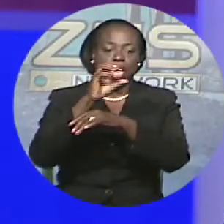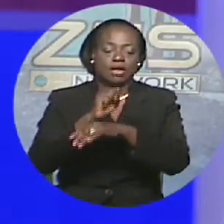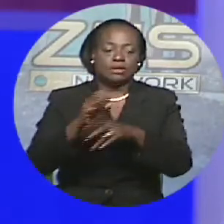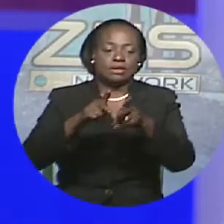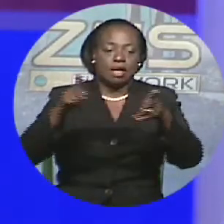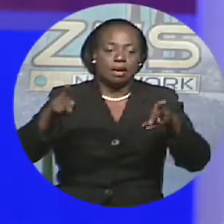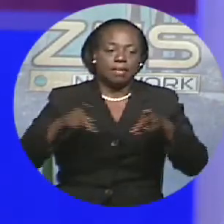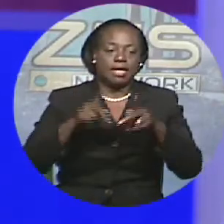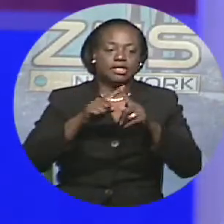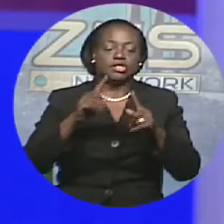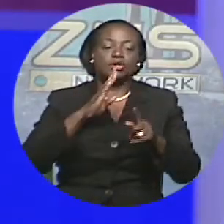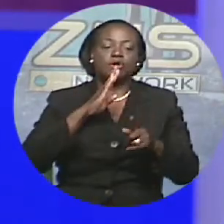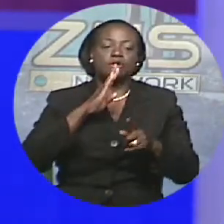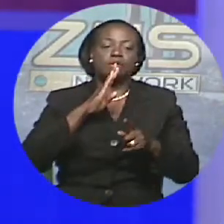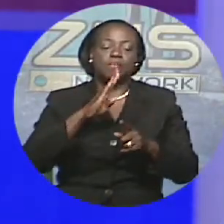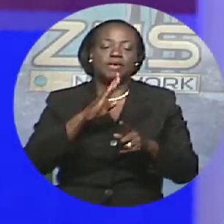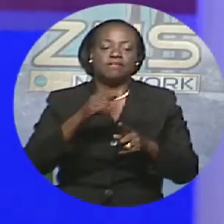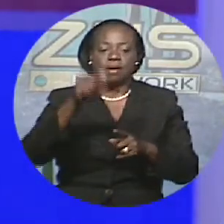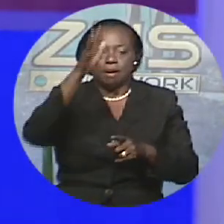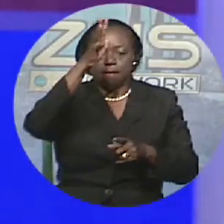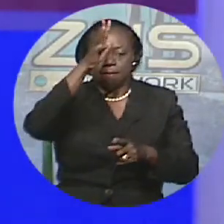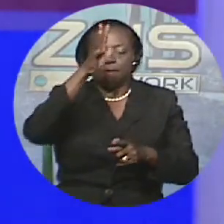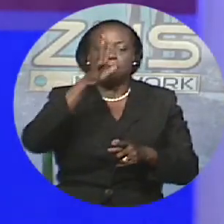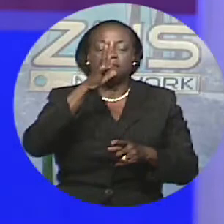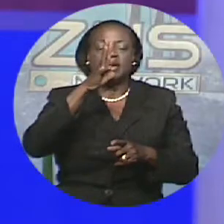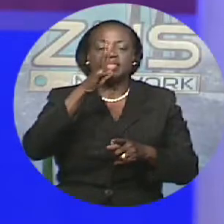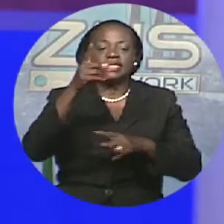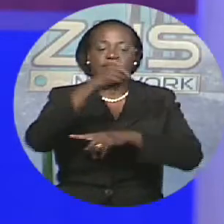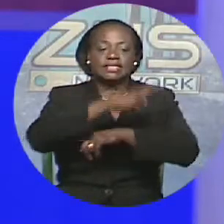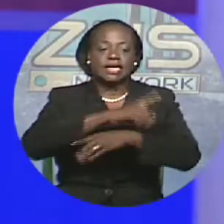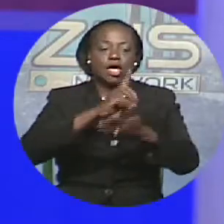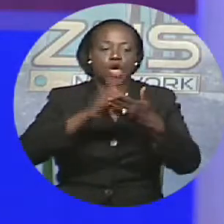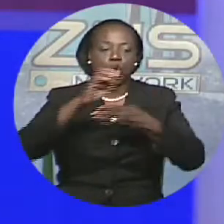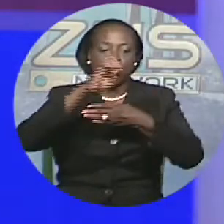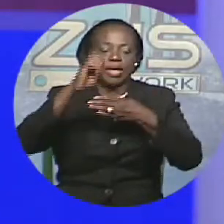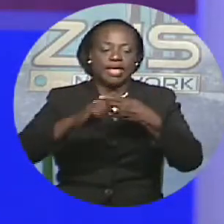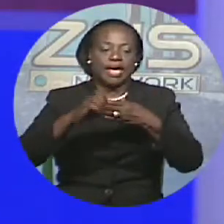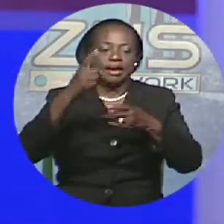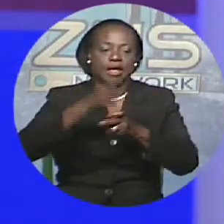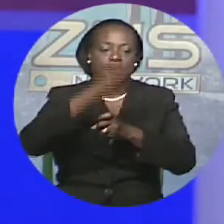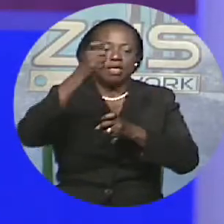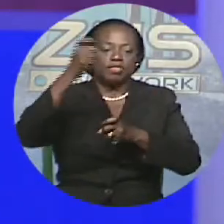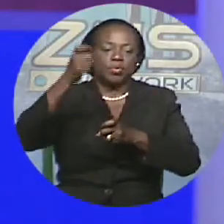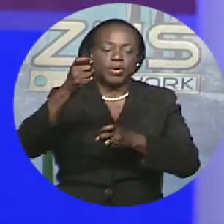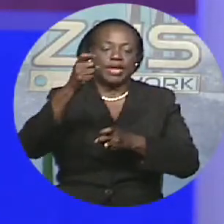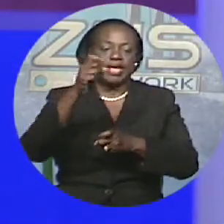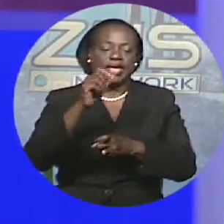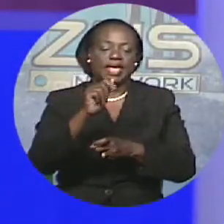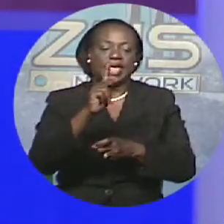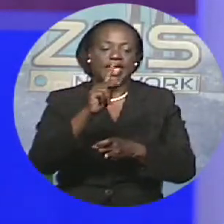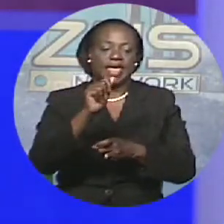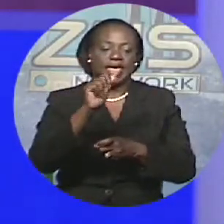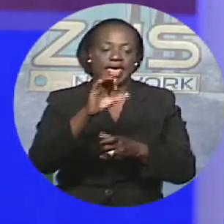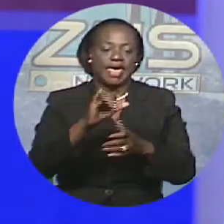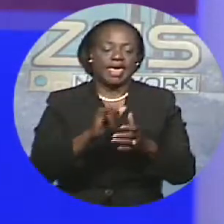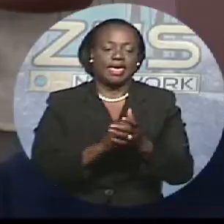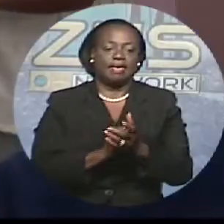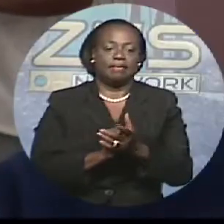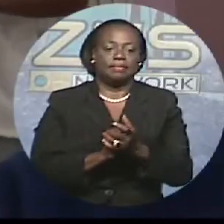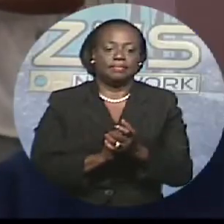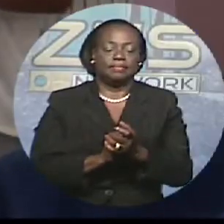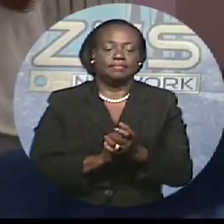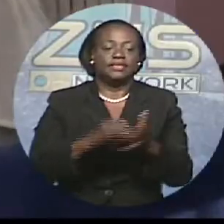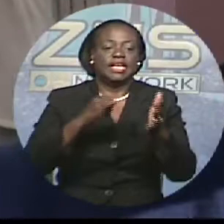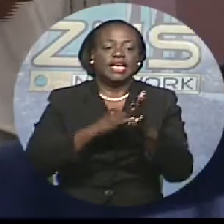with the staging of the Mangrove Key Class C Regatta, and Whitty Kay continued her dominance, winning the overall title. It's great,